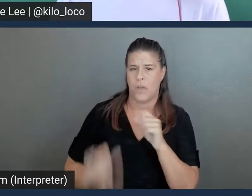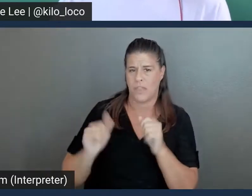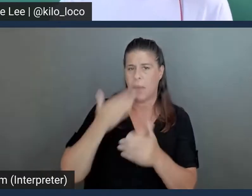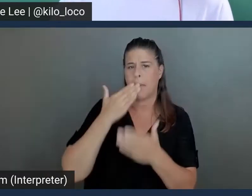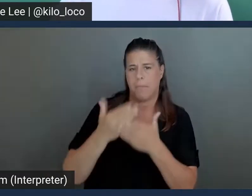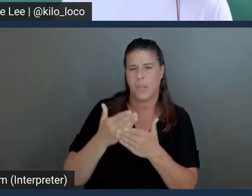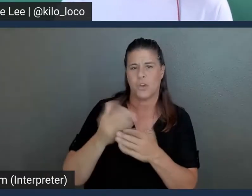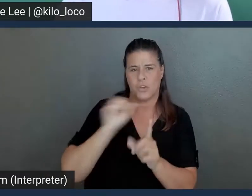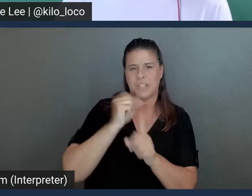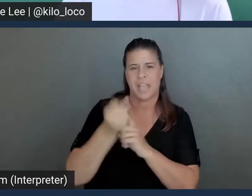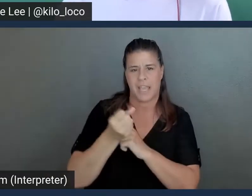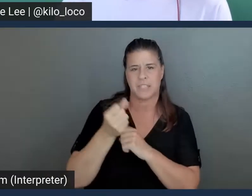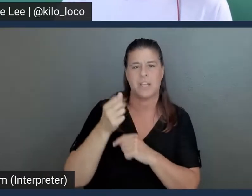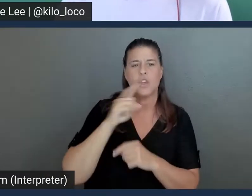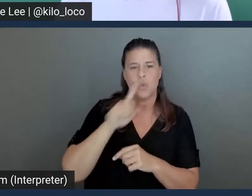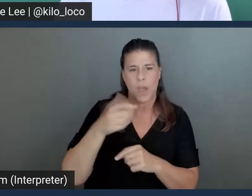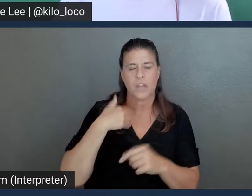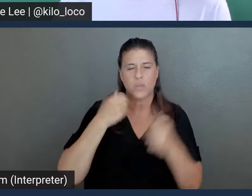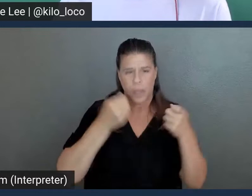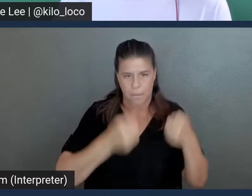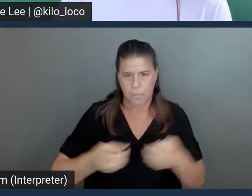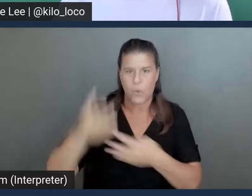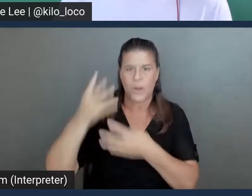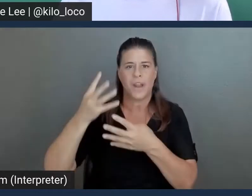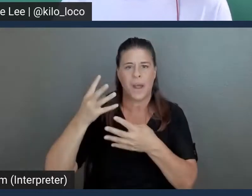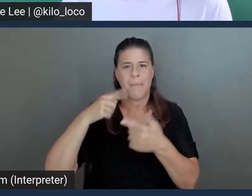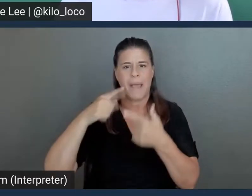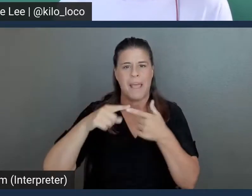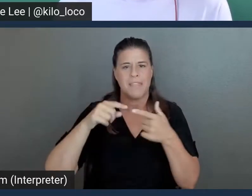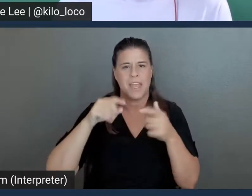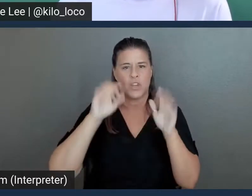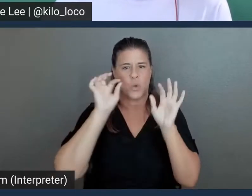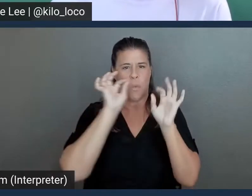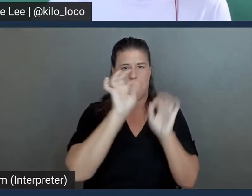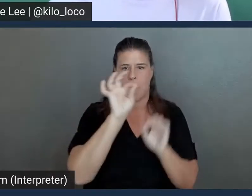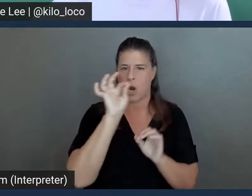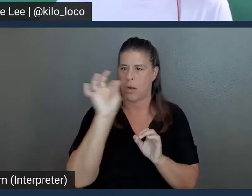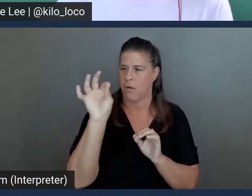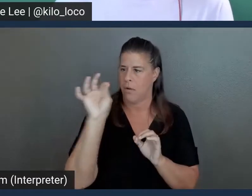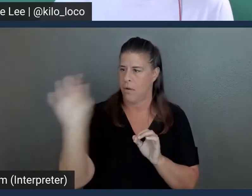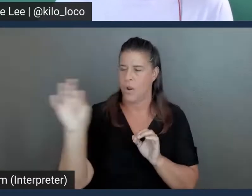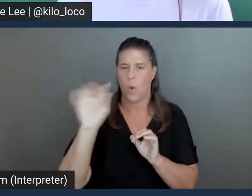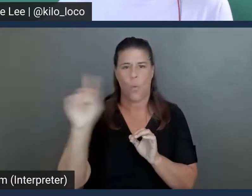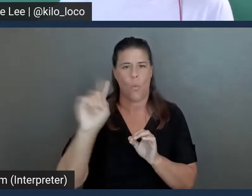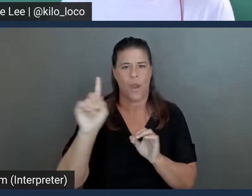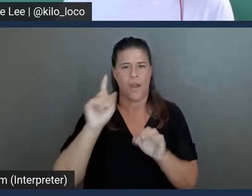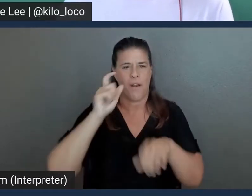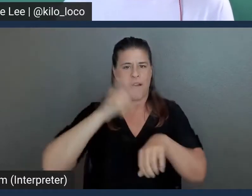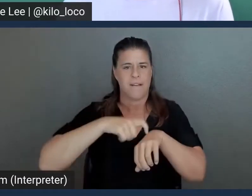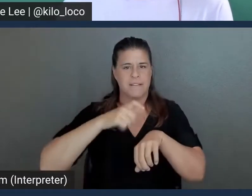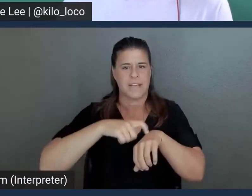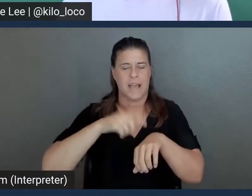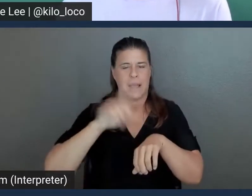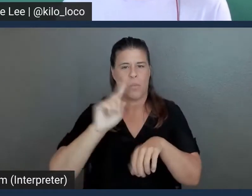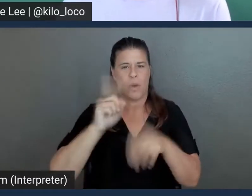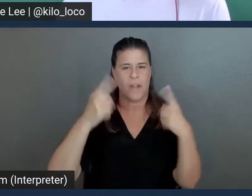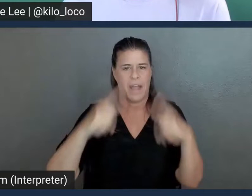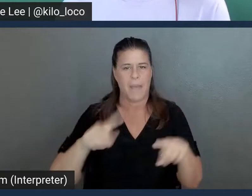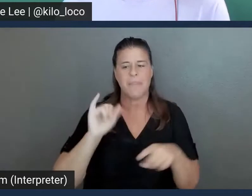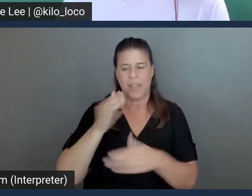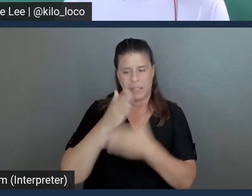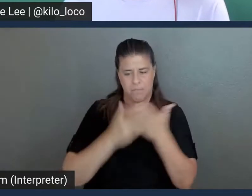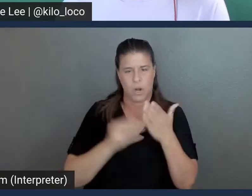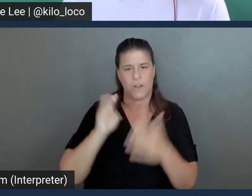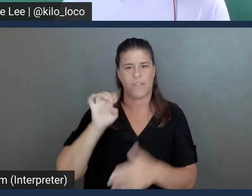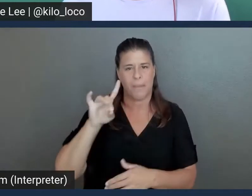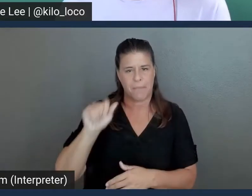case. Like I know you actually put these up and even mark segments on where things happen. So this is all part of the media supply chain.